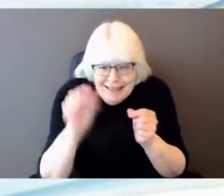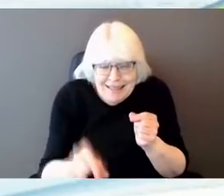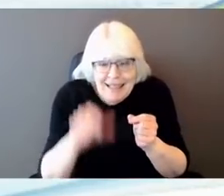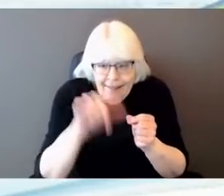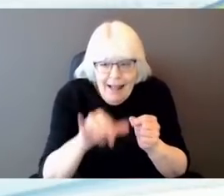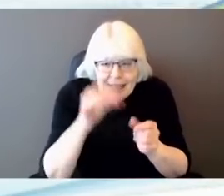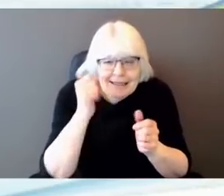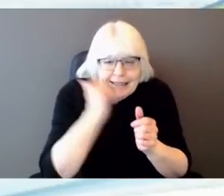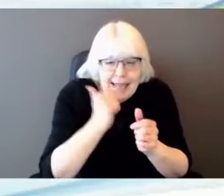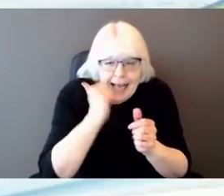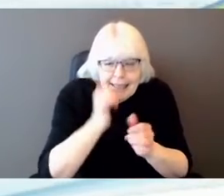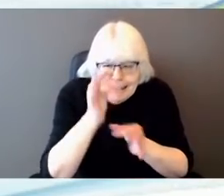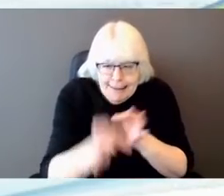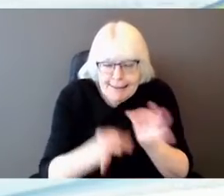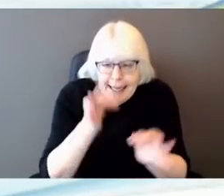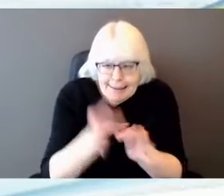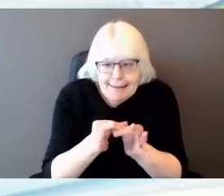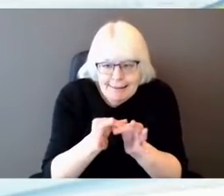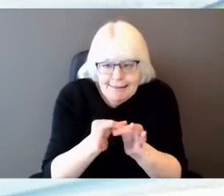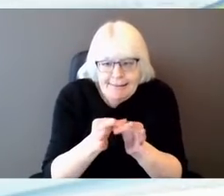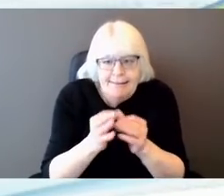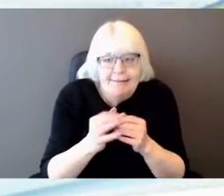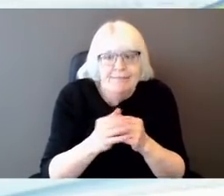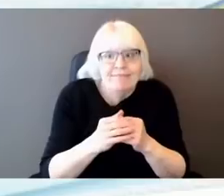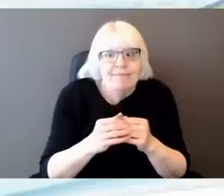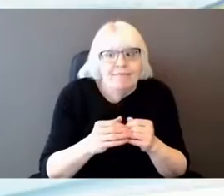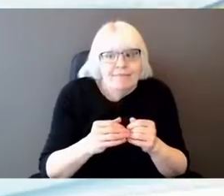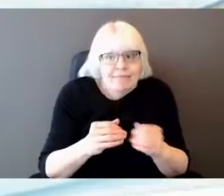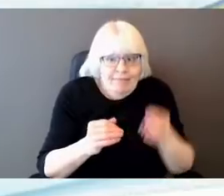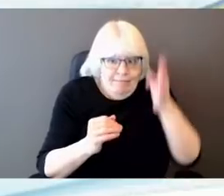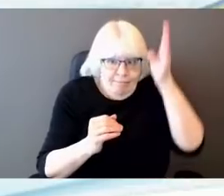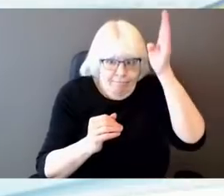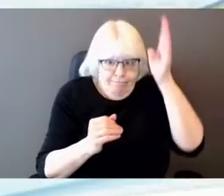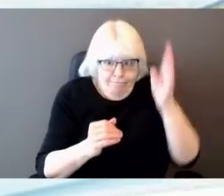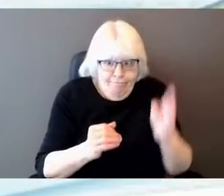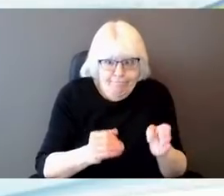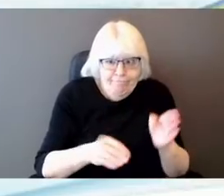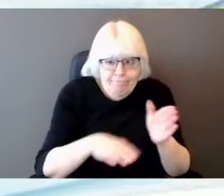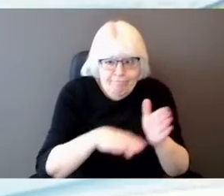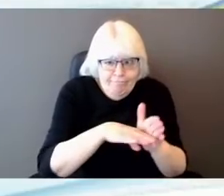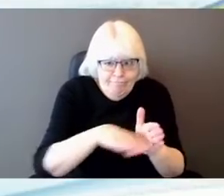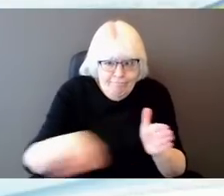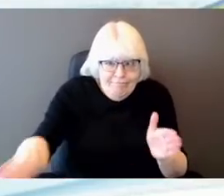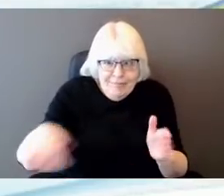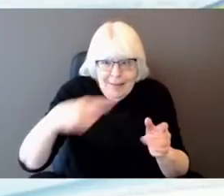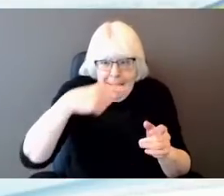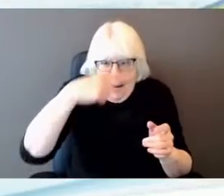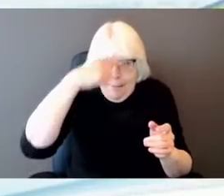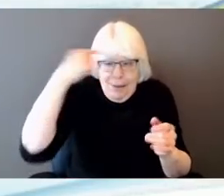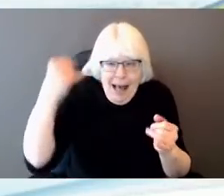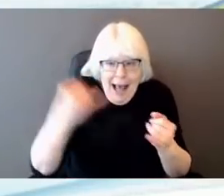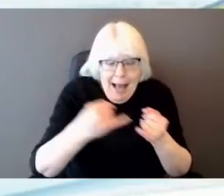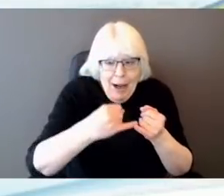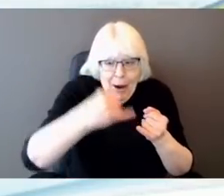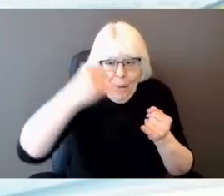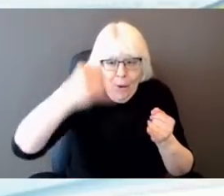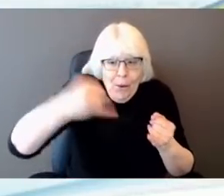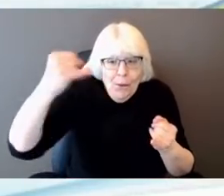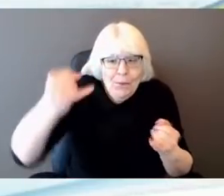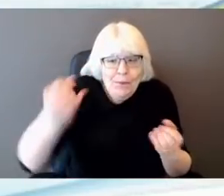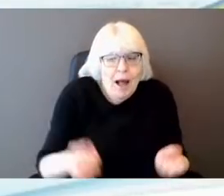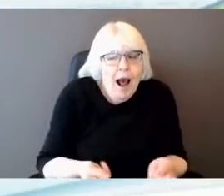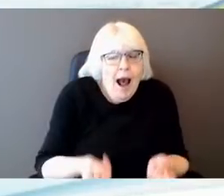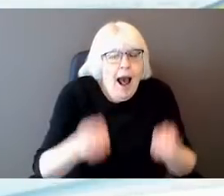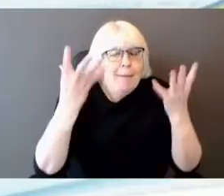vertical axis on the left. And then that black line is the percent positivity among those tests, and the vertical axis on